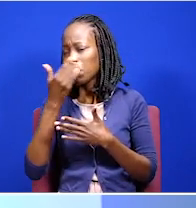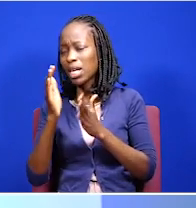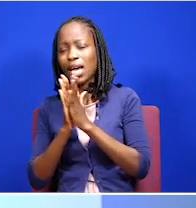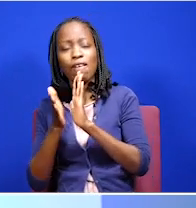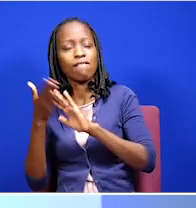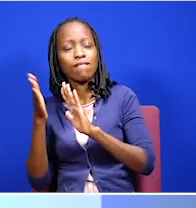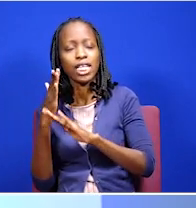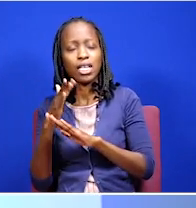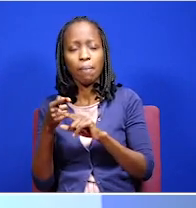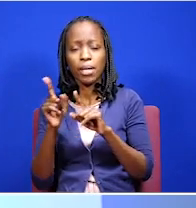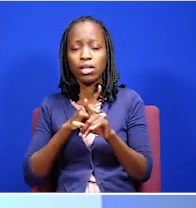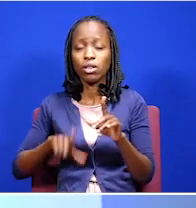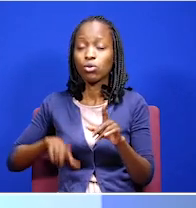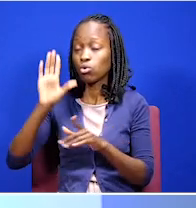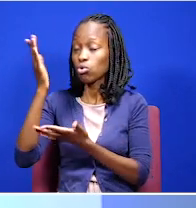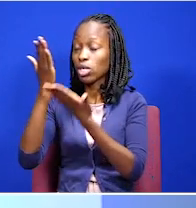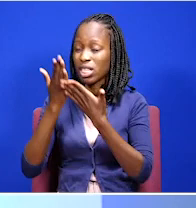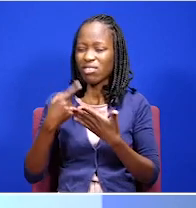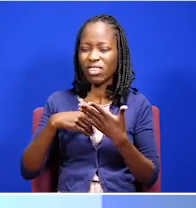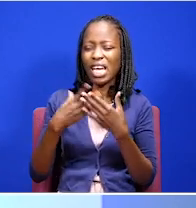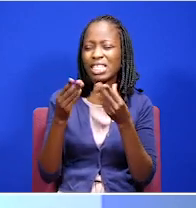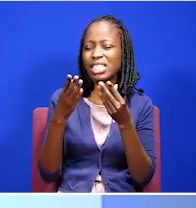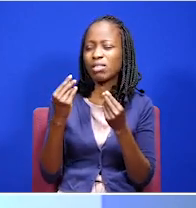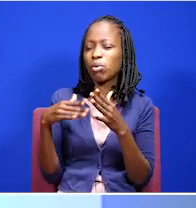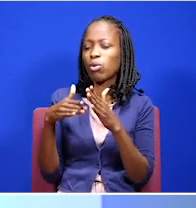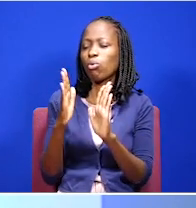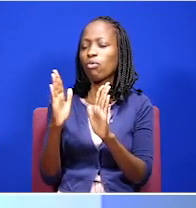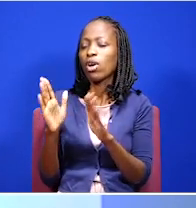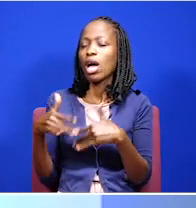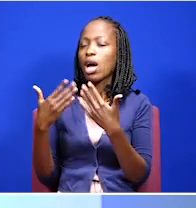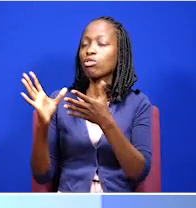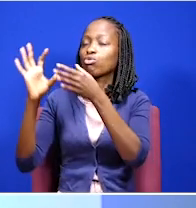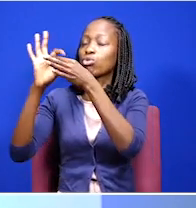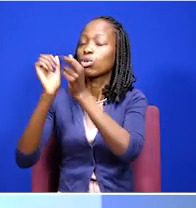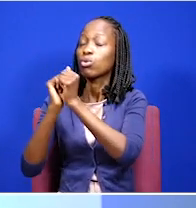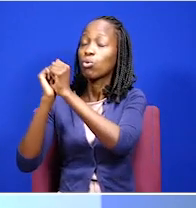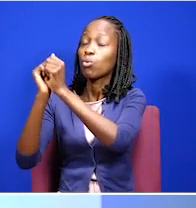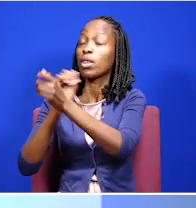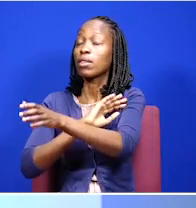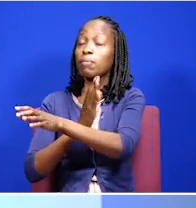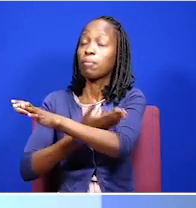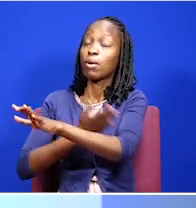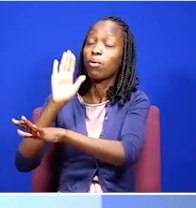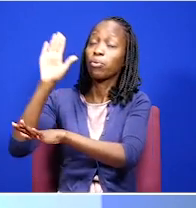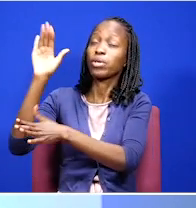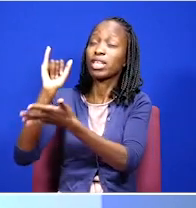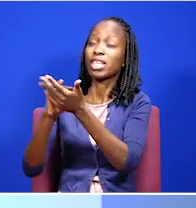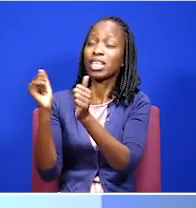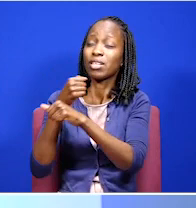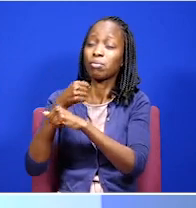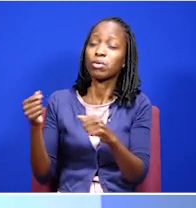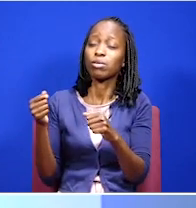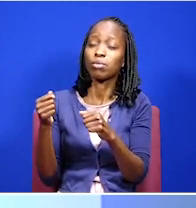you've given us a simple method of connecting with the power that can never bring